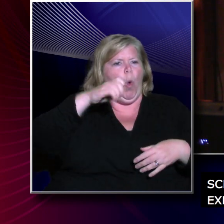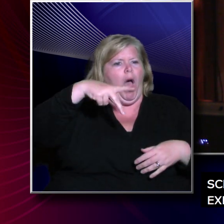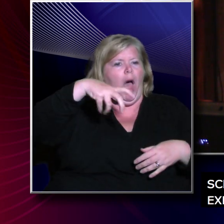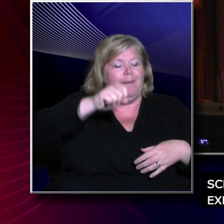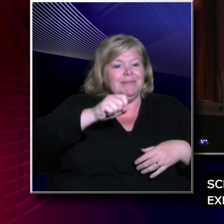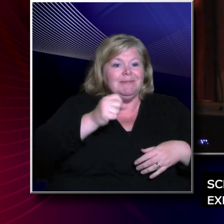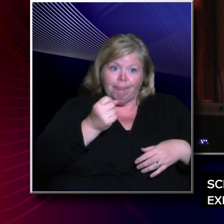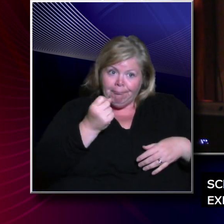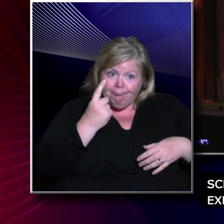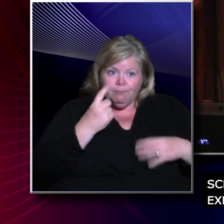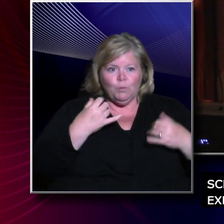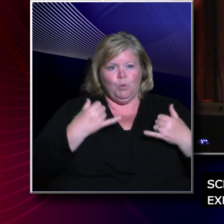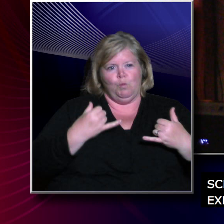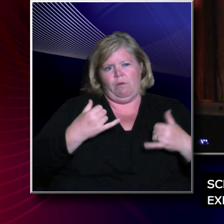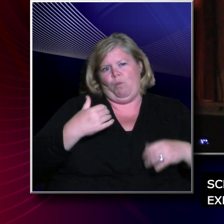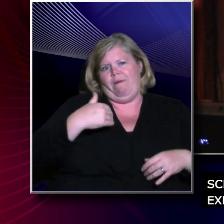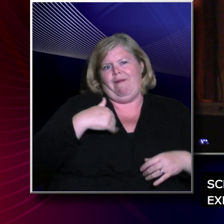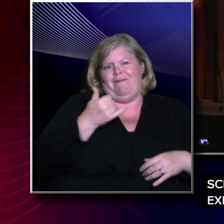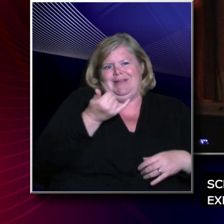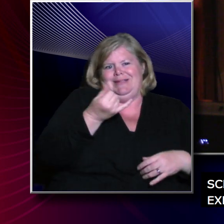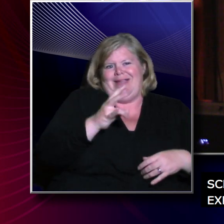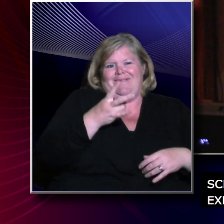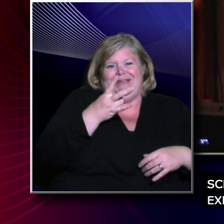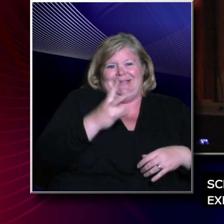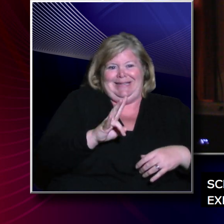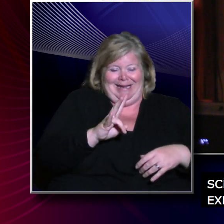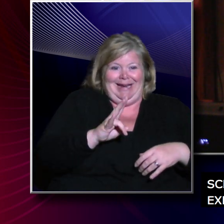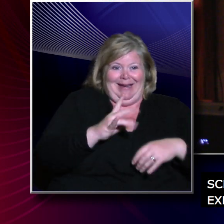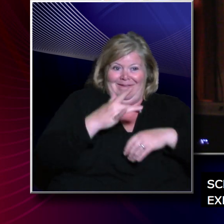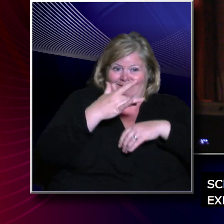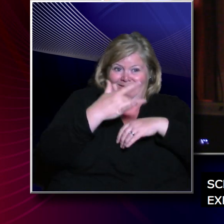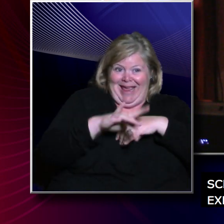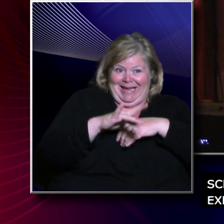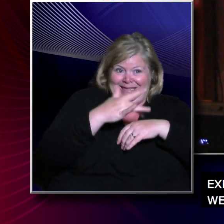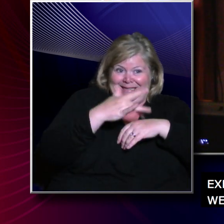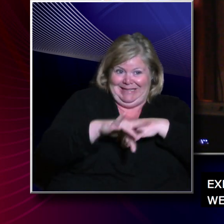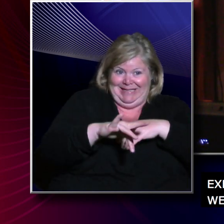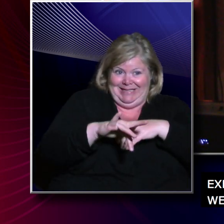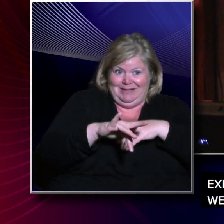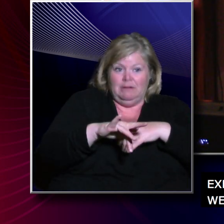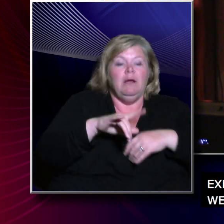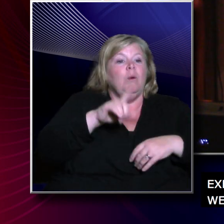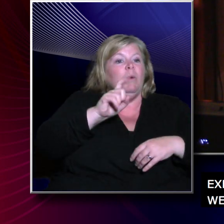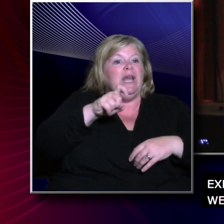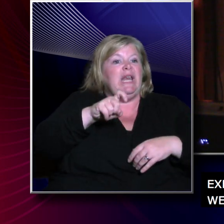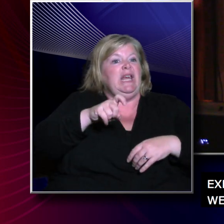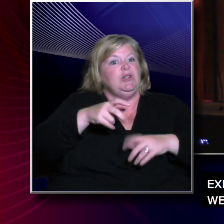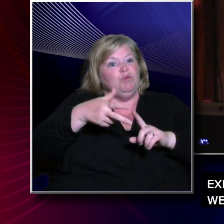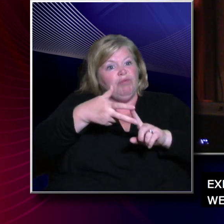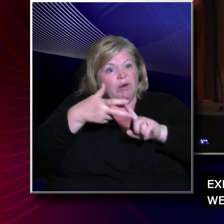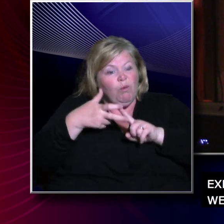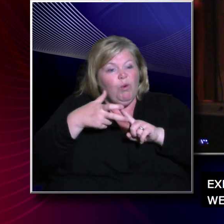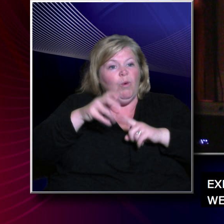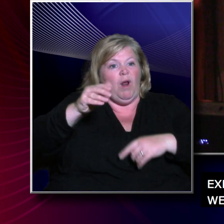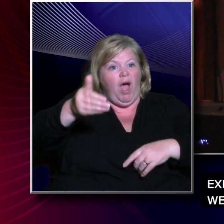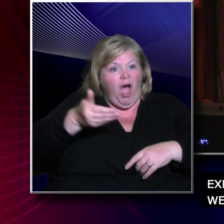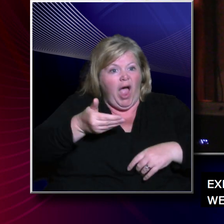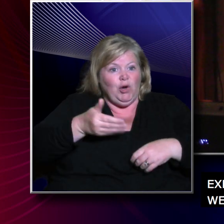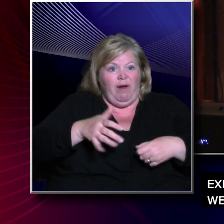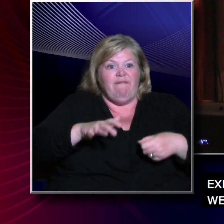Today we have 17 vacancies. We're trying to recruit and hire and fill, most of them in